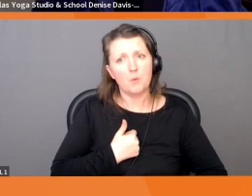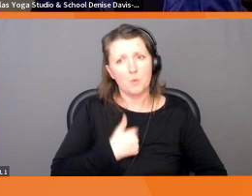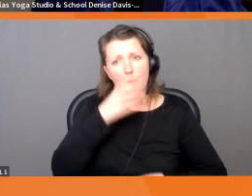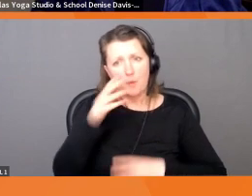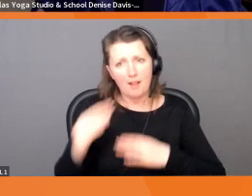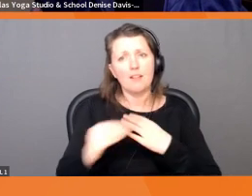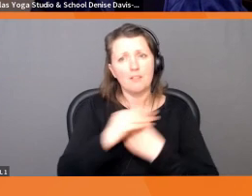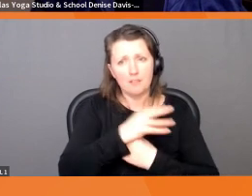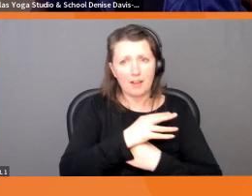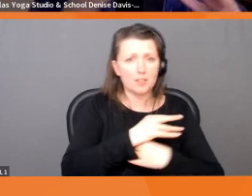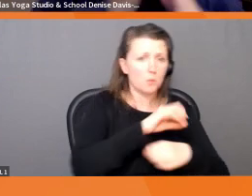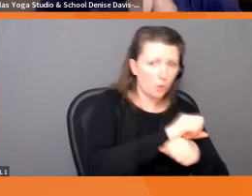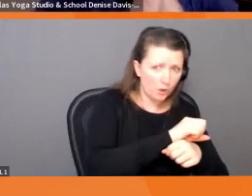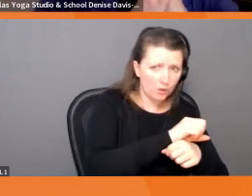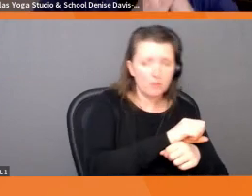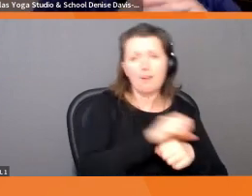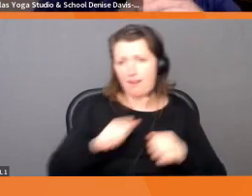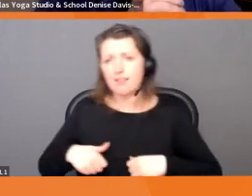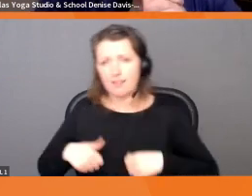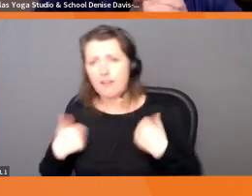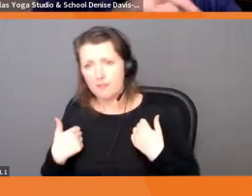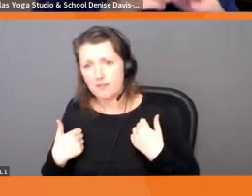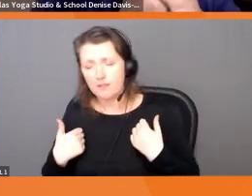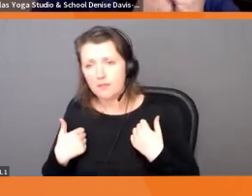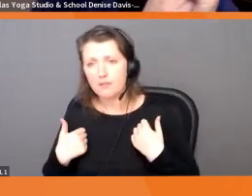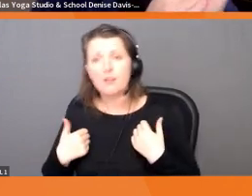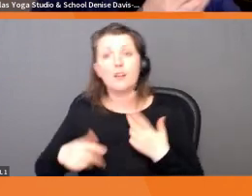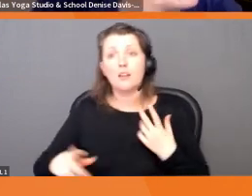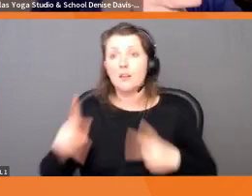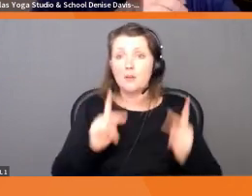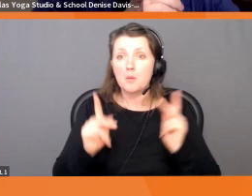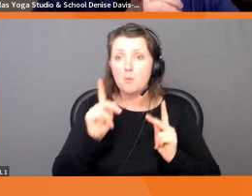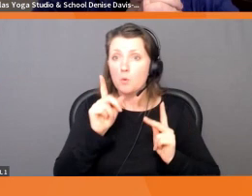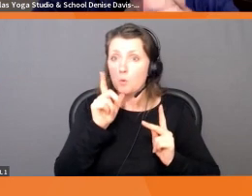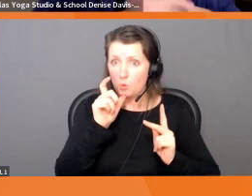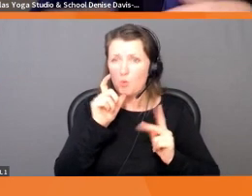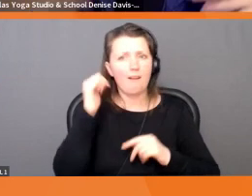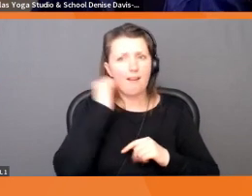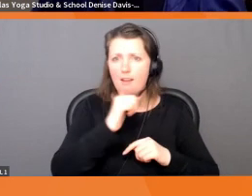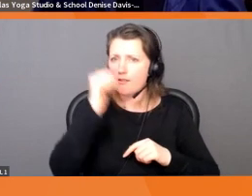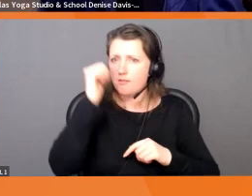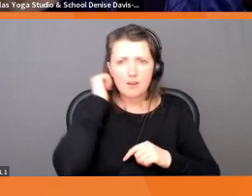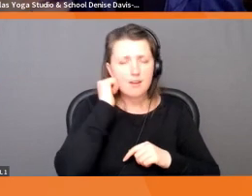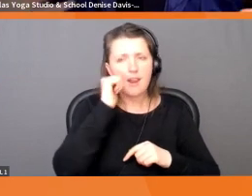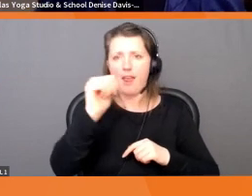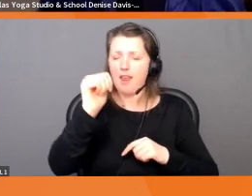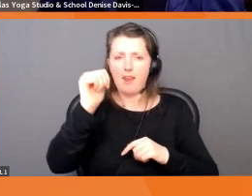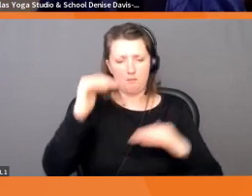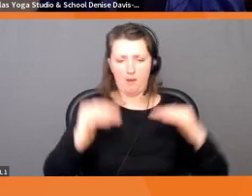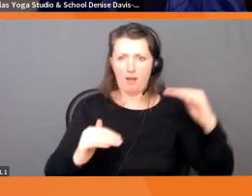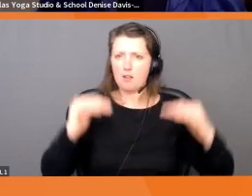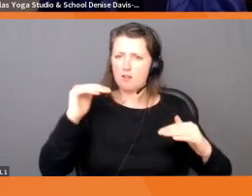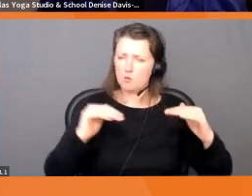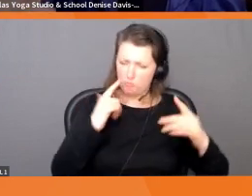month, or, and folks who are doing this daily, awesome, thank you. Like this is what we're here for, is to keep encouraging each